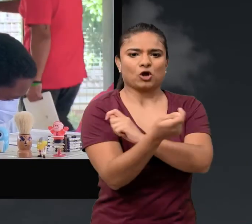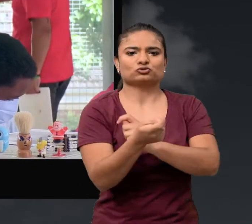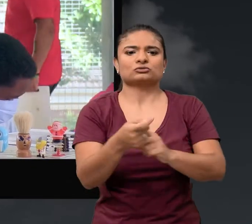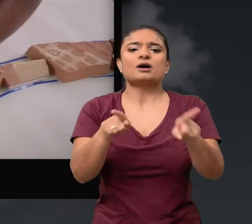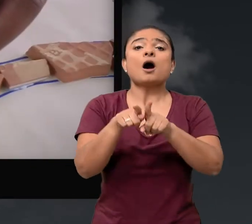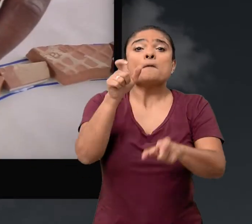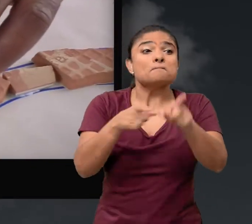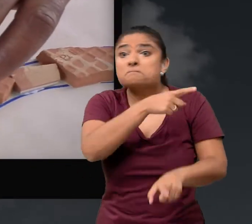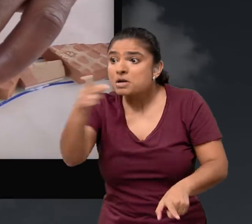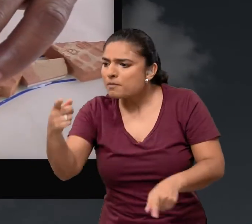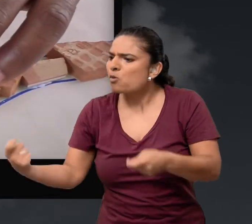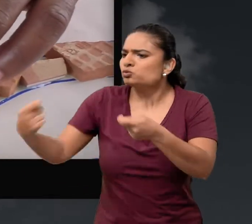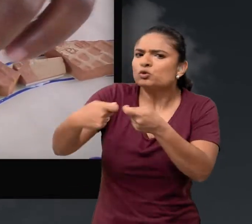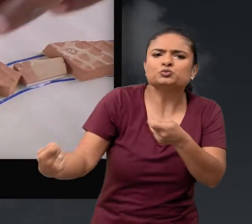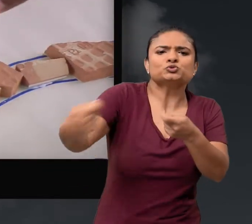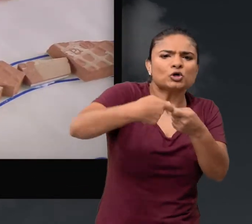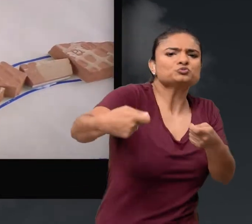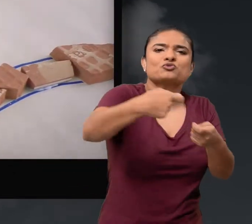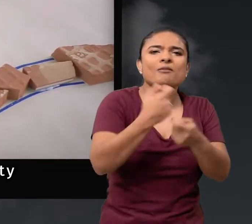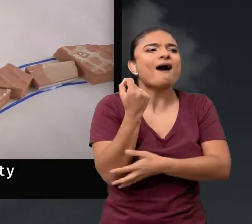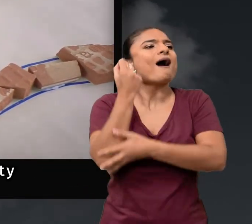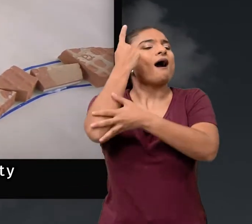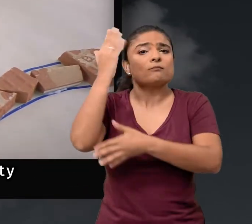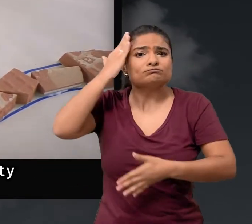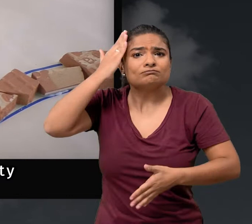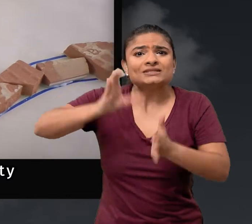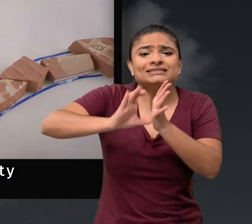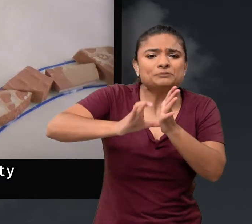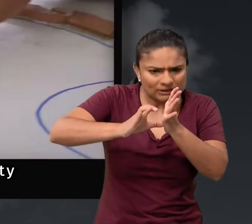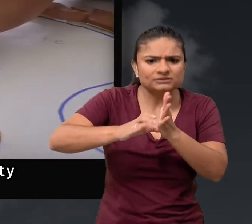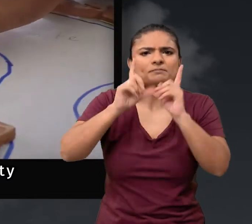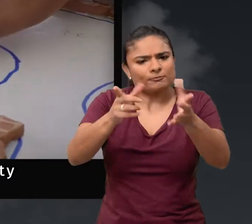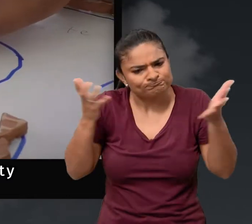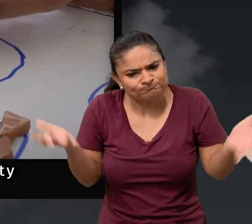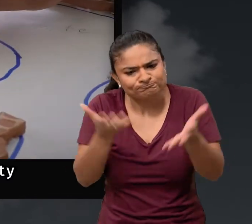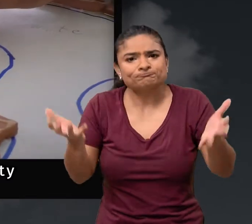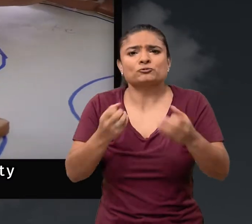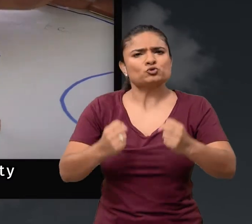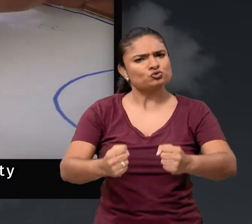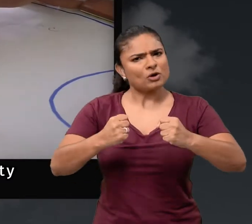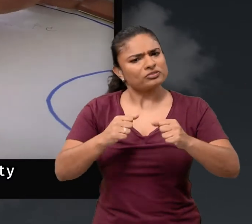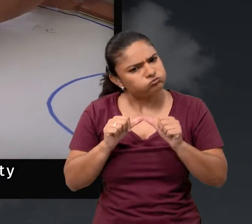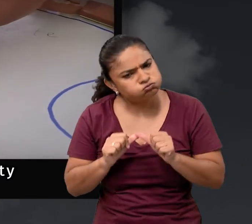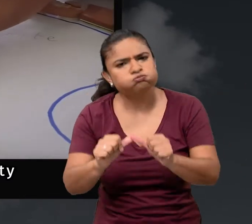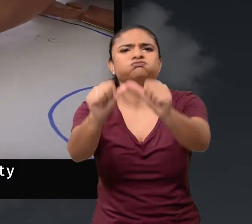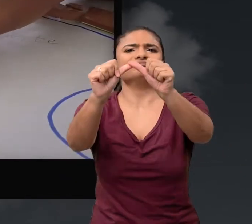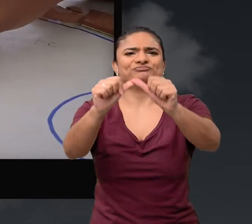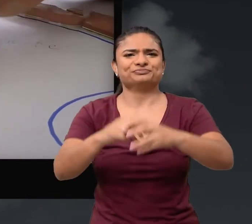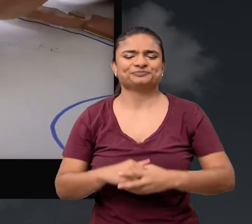about saying, this person can contribute, and understanding that neurodiversity can bring a lot of